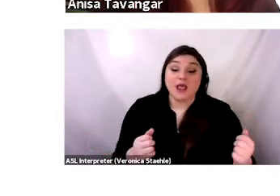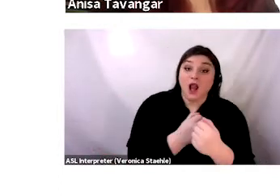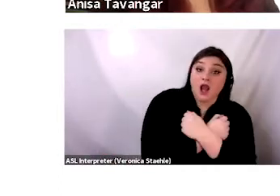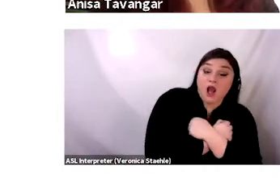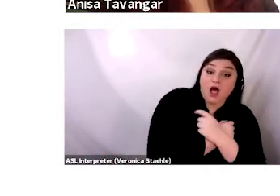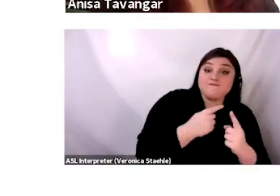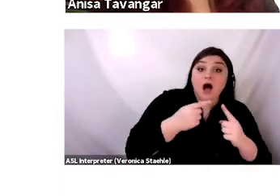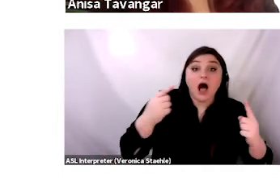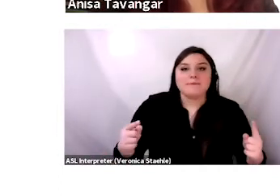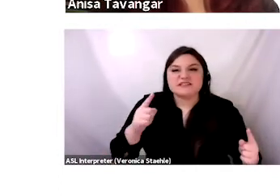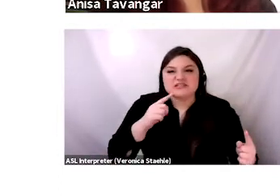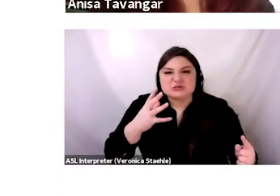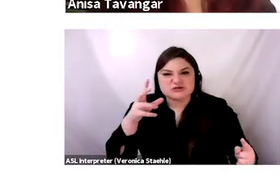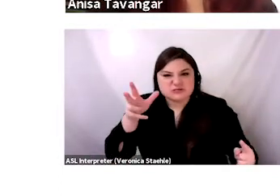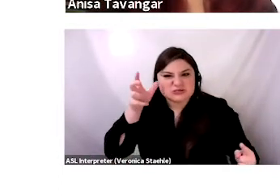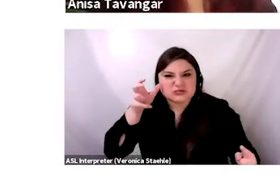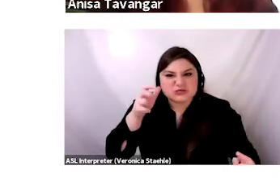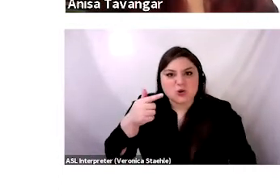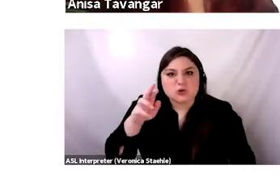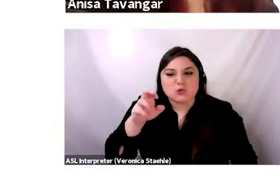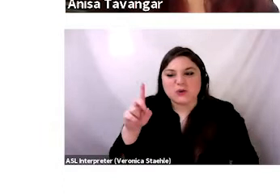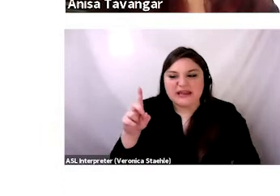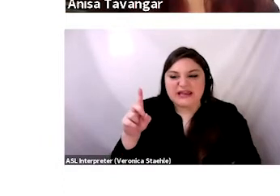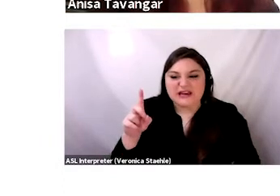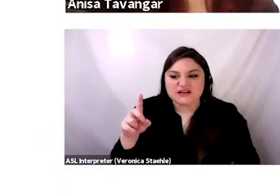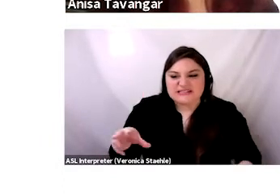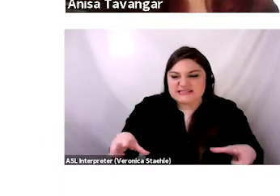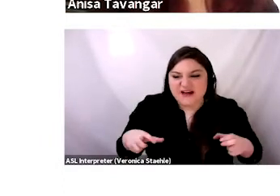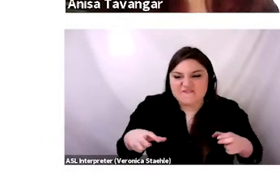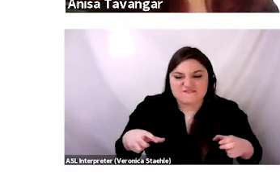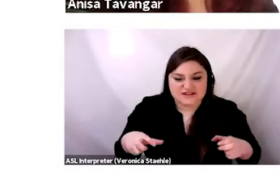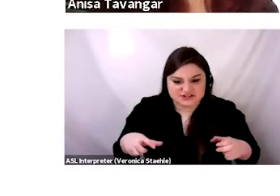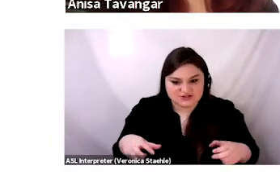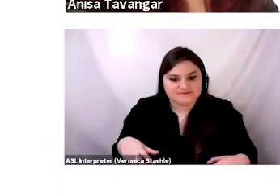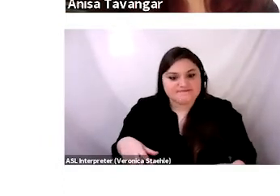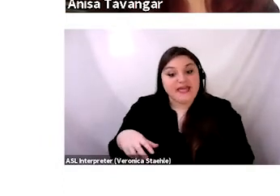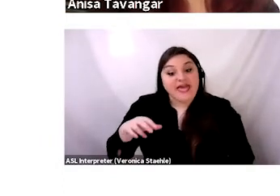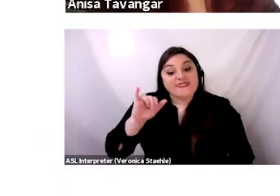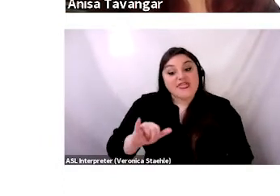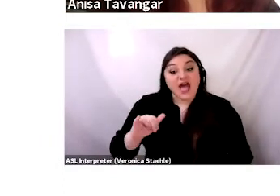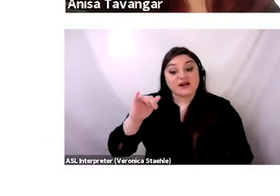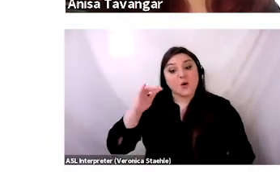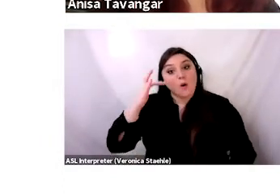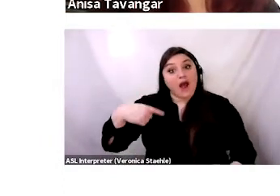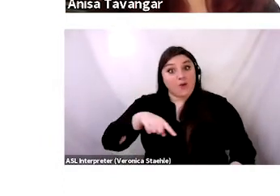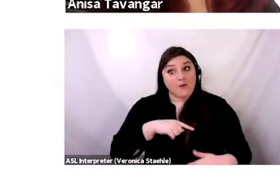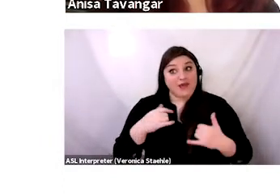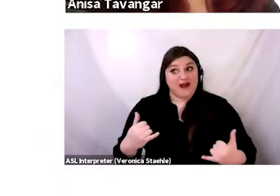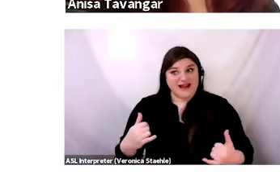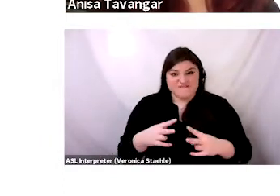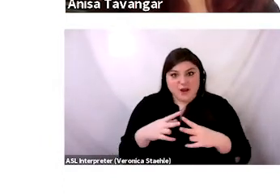live in a culture that is almost incapable of exhibiting love, which is very powerful and has very,